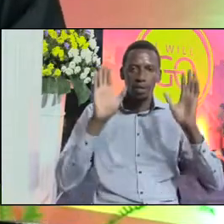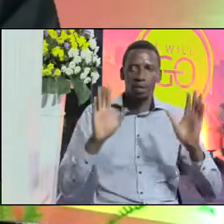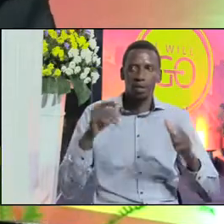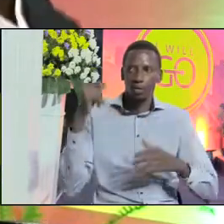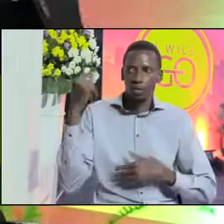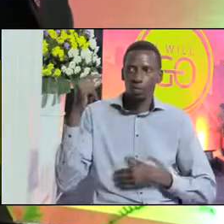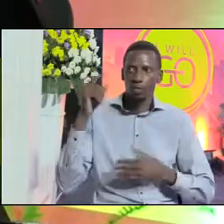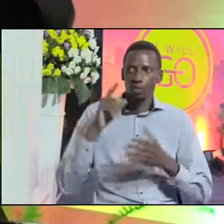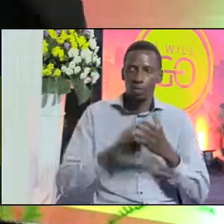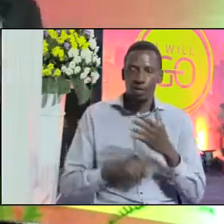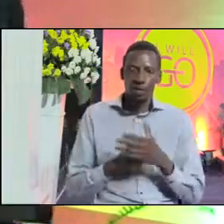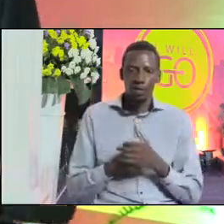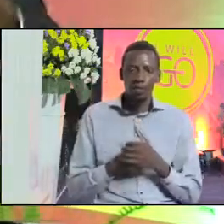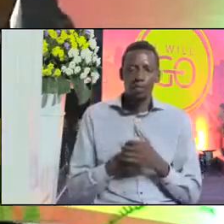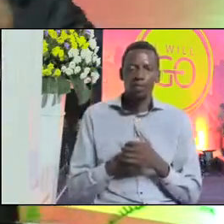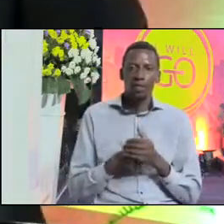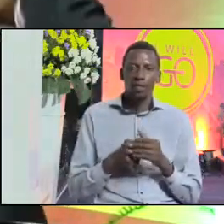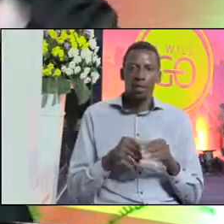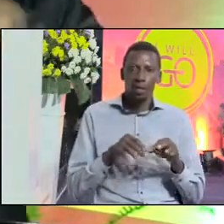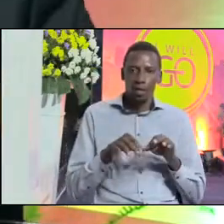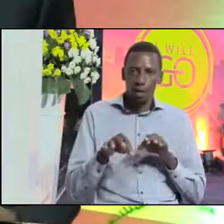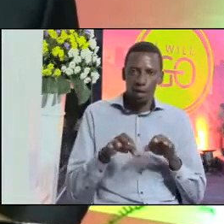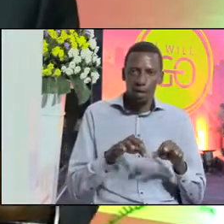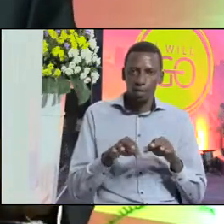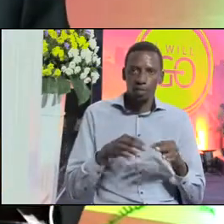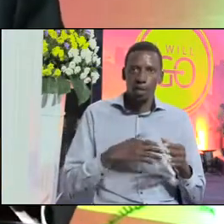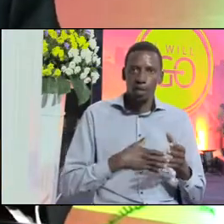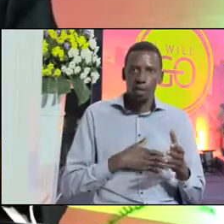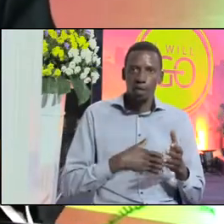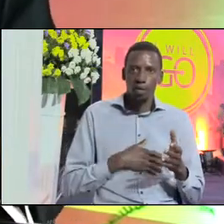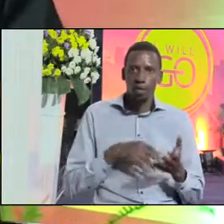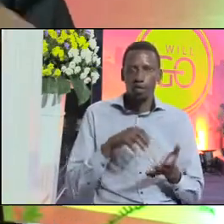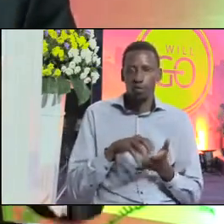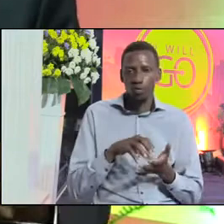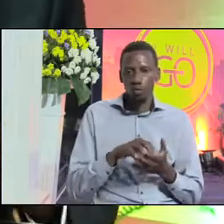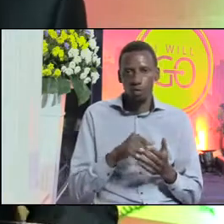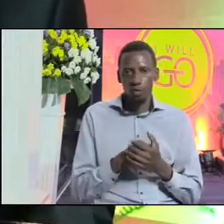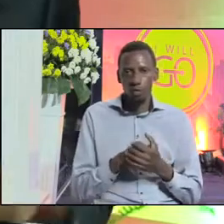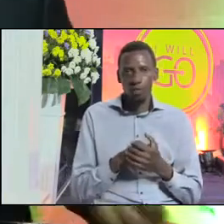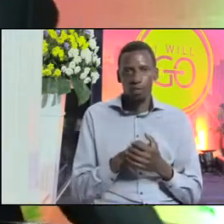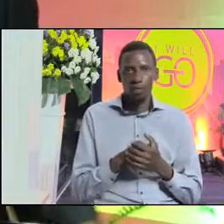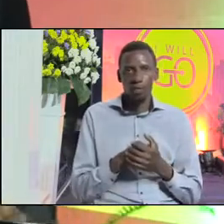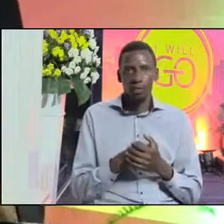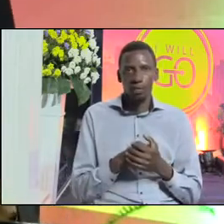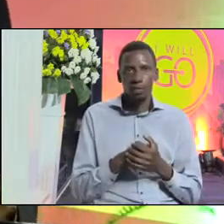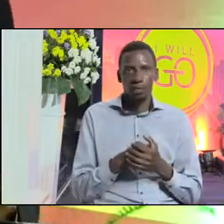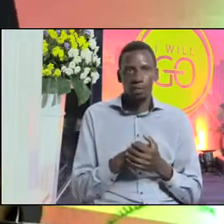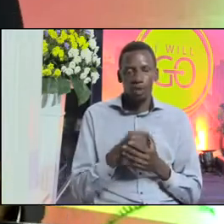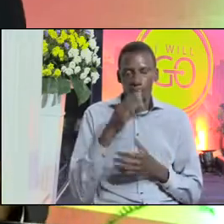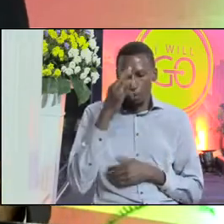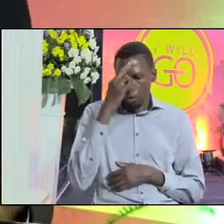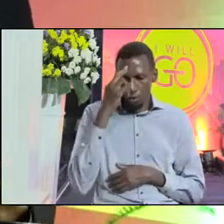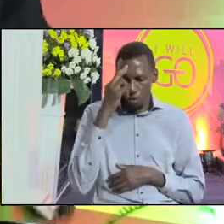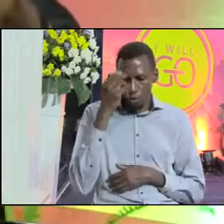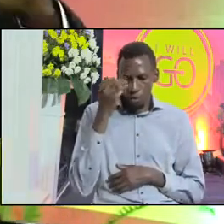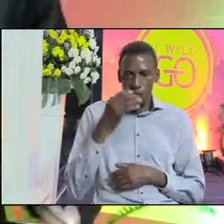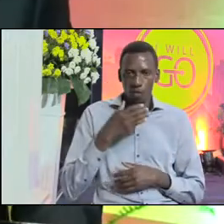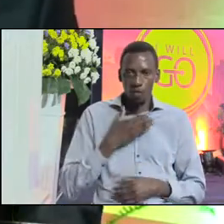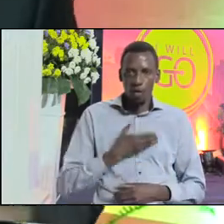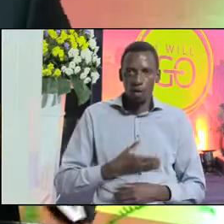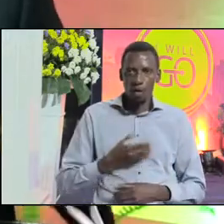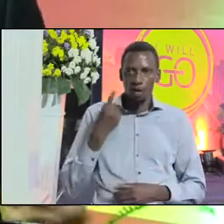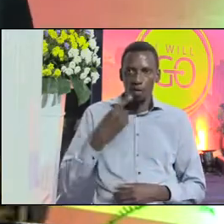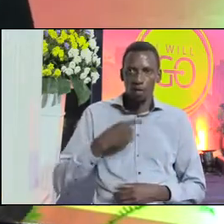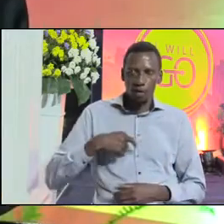is that it addresses our condition. The Rome of hunger for some and